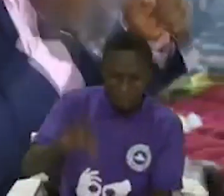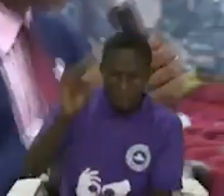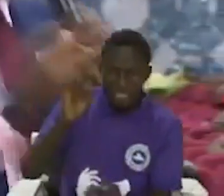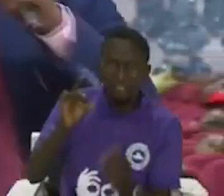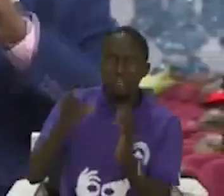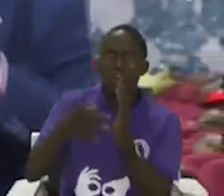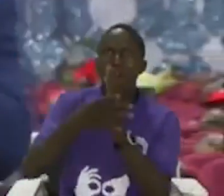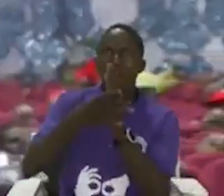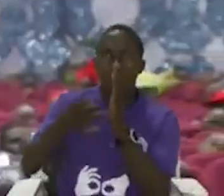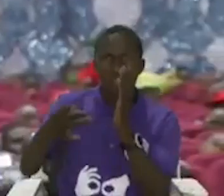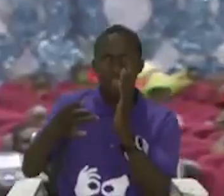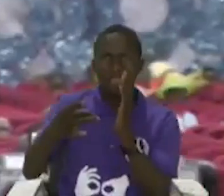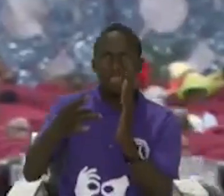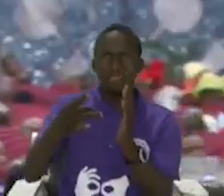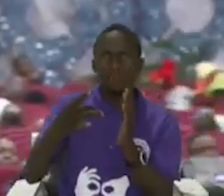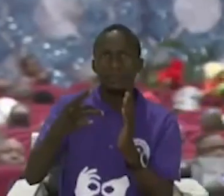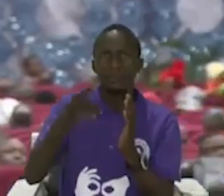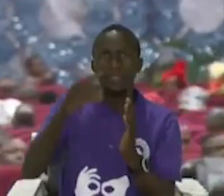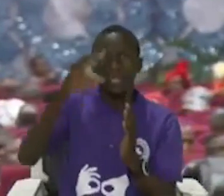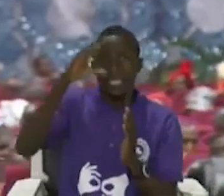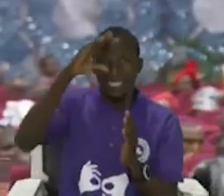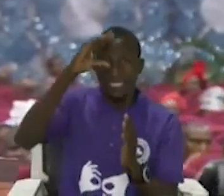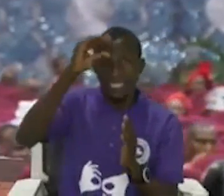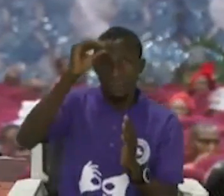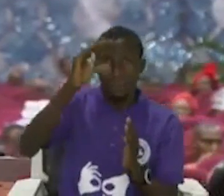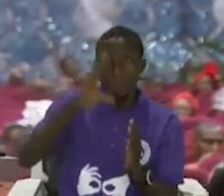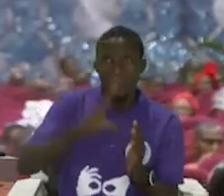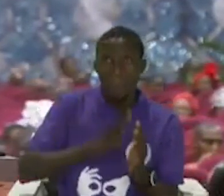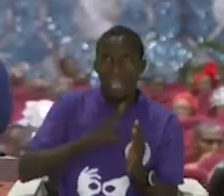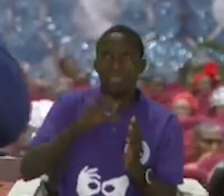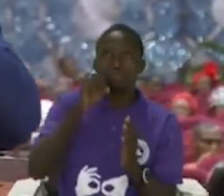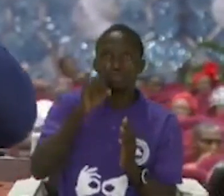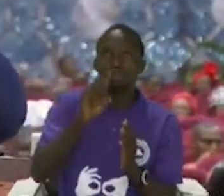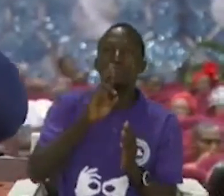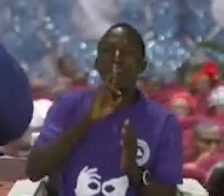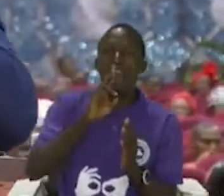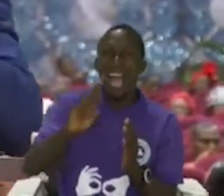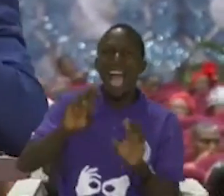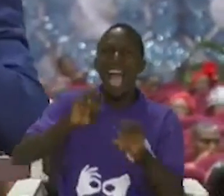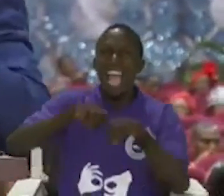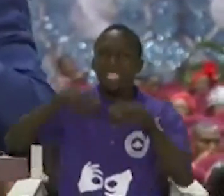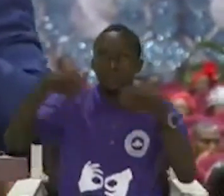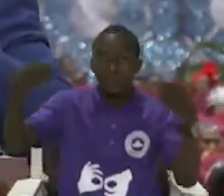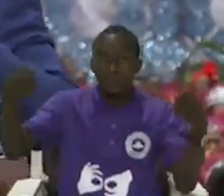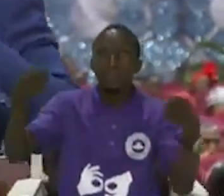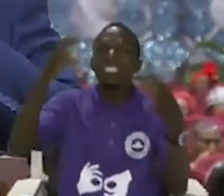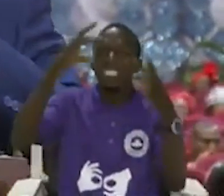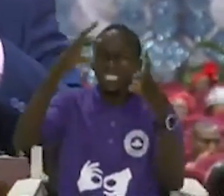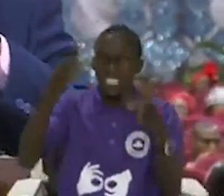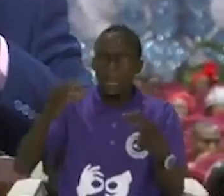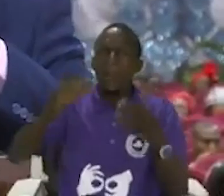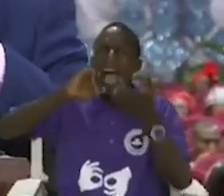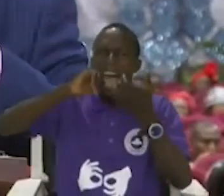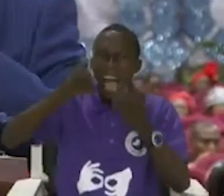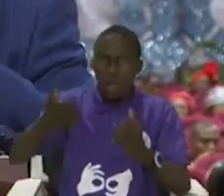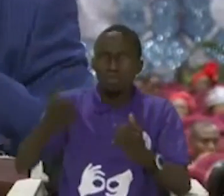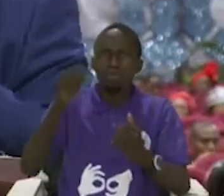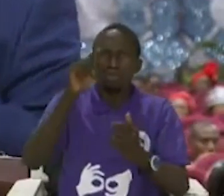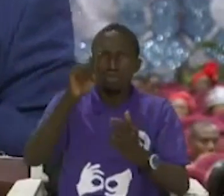The more you are exposed to the knowledge of God in this kingdom determines how much of the